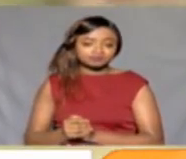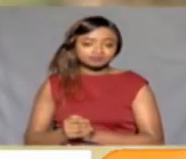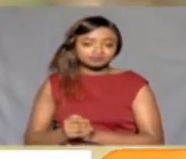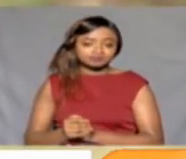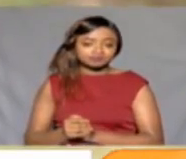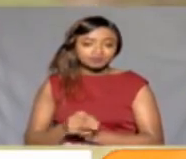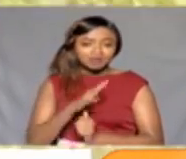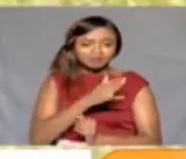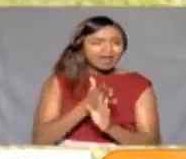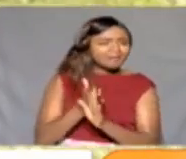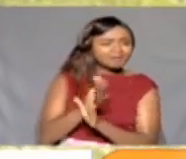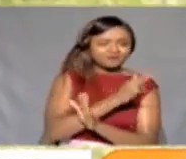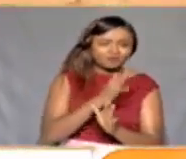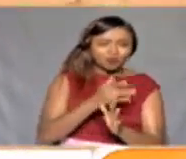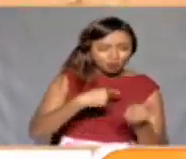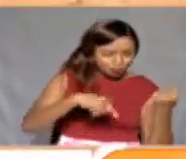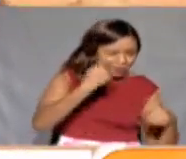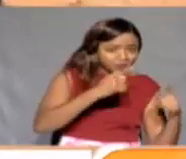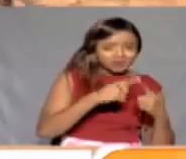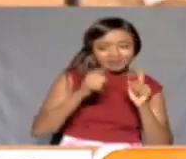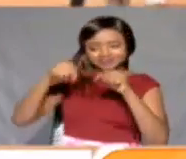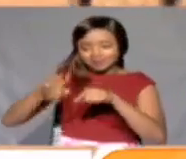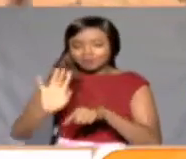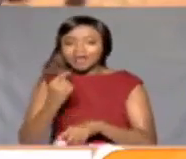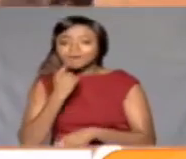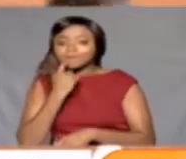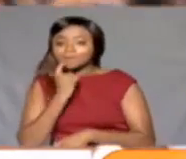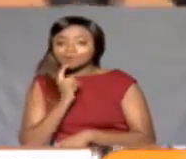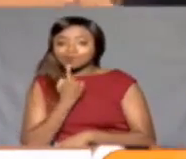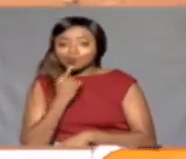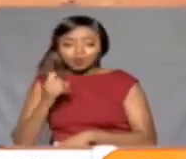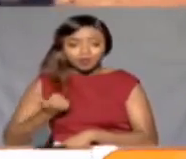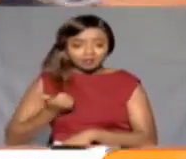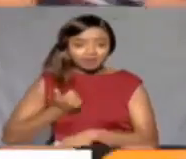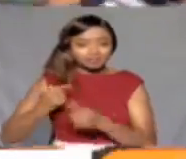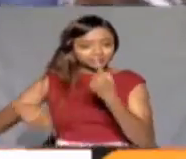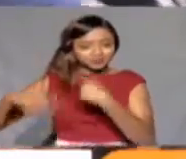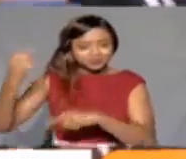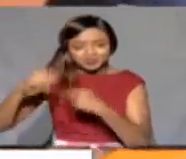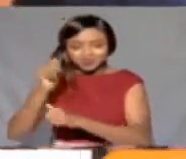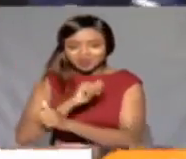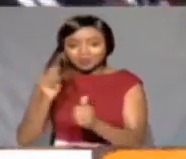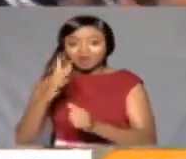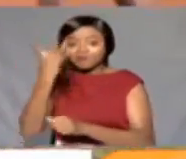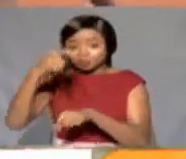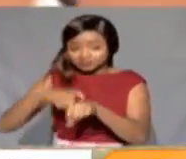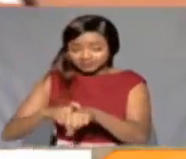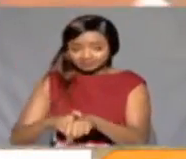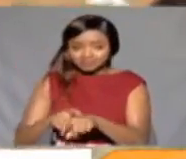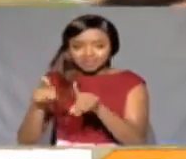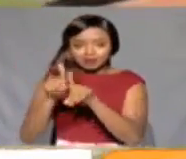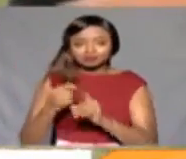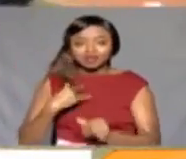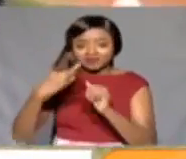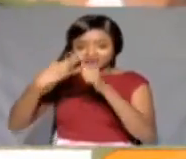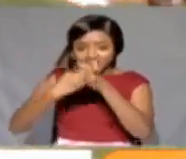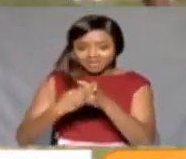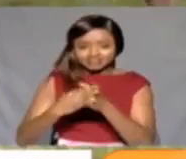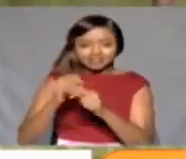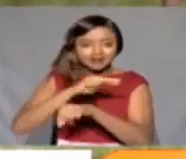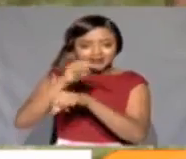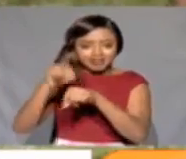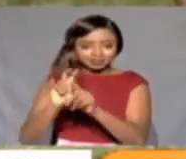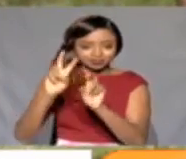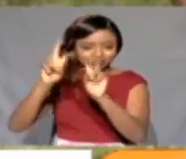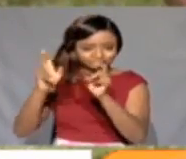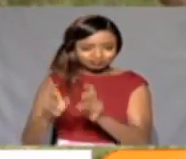had edged them in the national finals as well. Moi Girls have won the East Africa Championship four times and have eight national titles under their